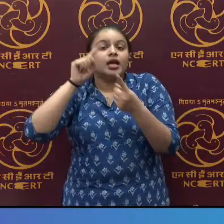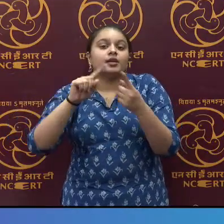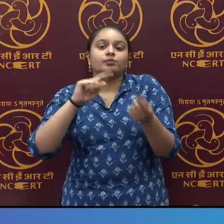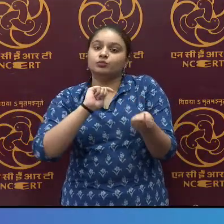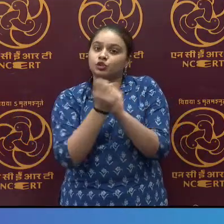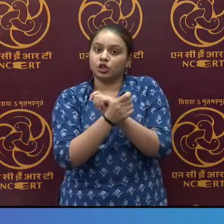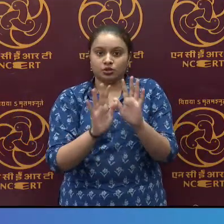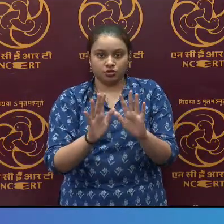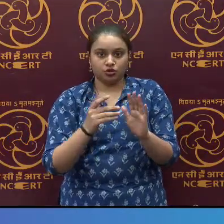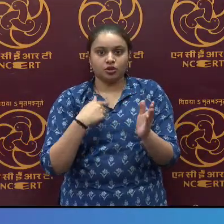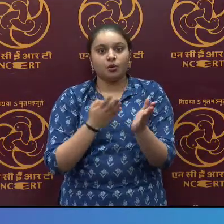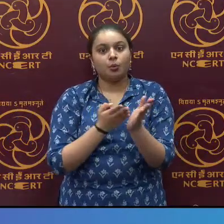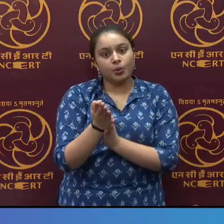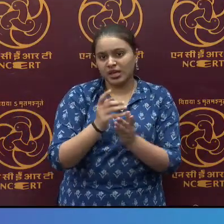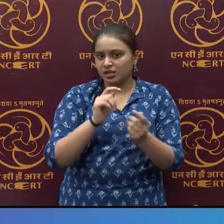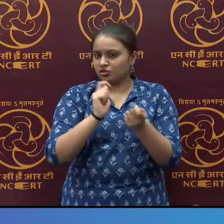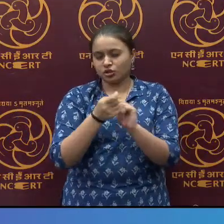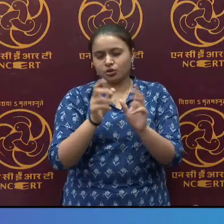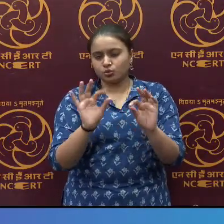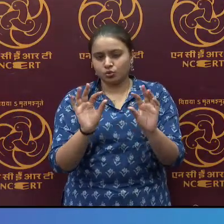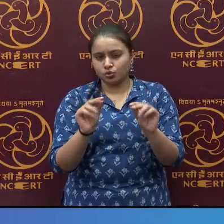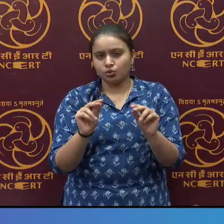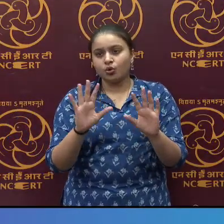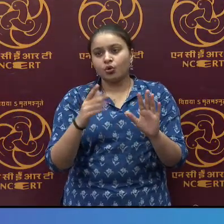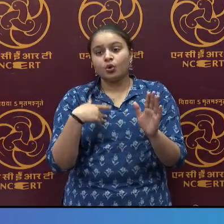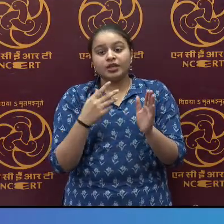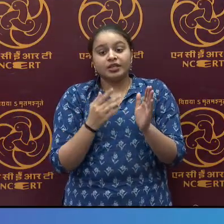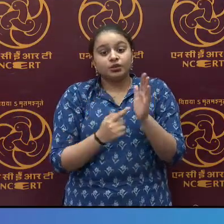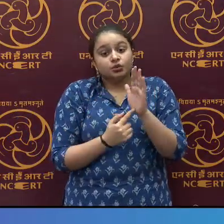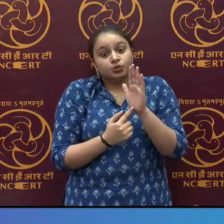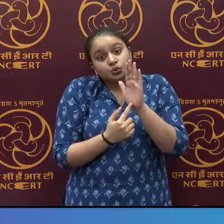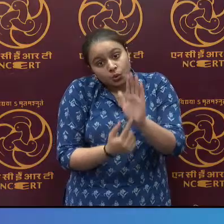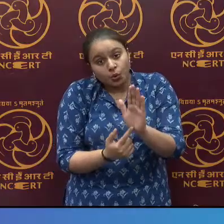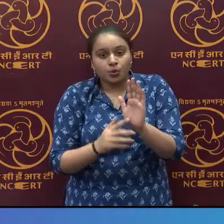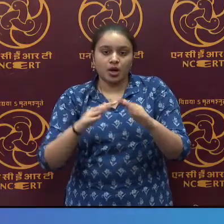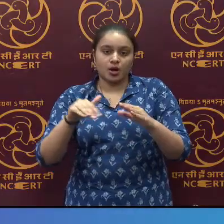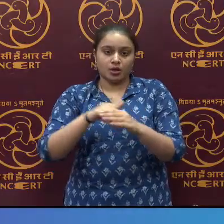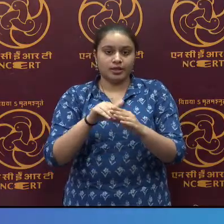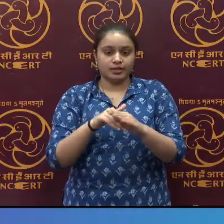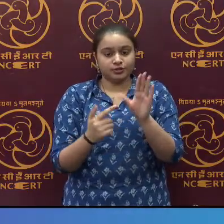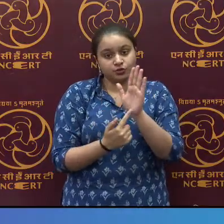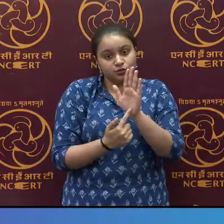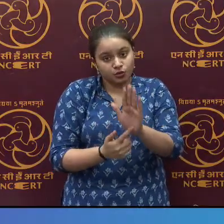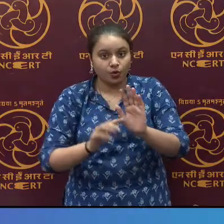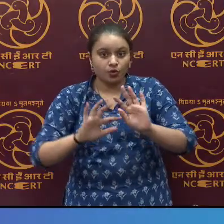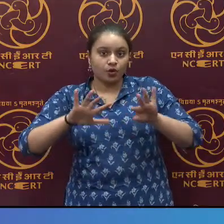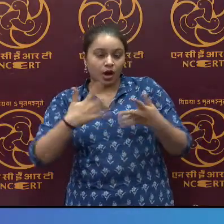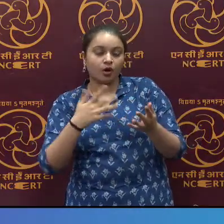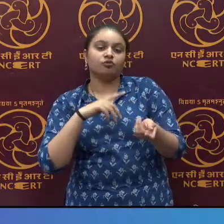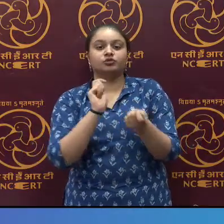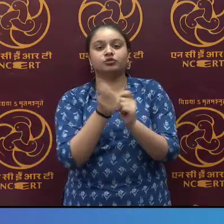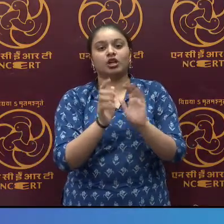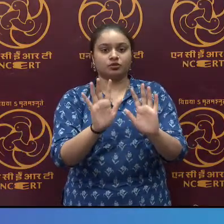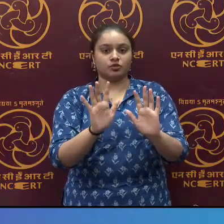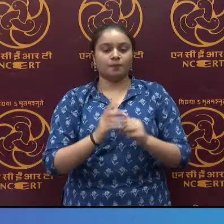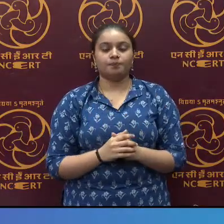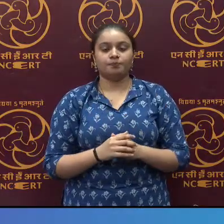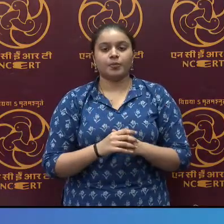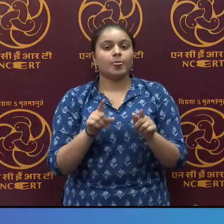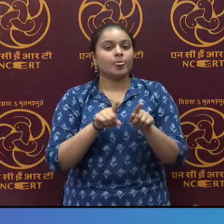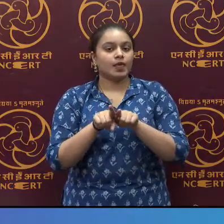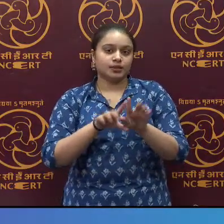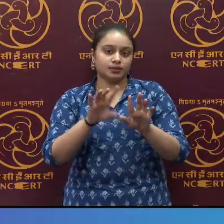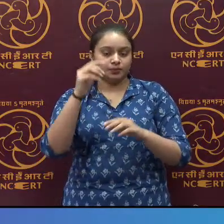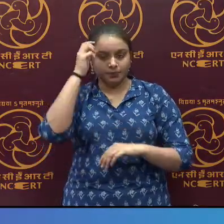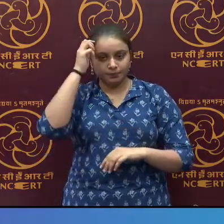format, we just change the way we present that content. Like if I am saying a fact, suppose I